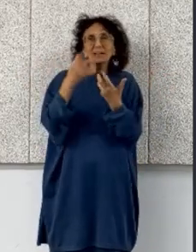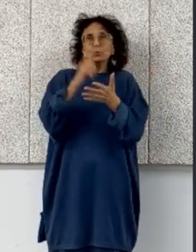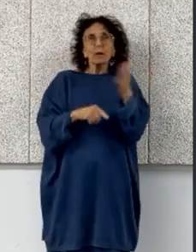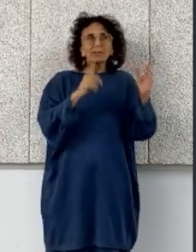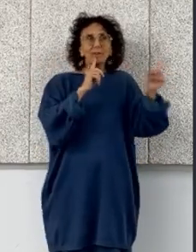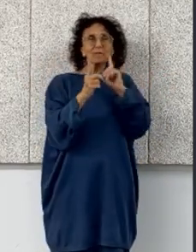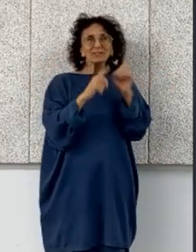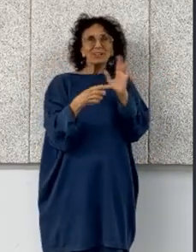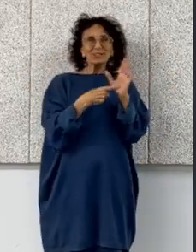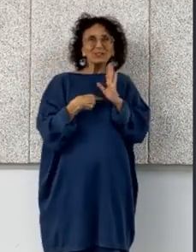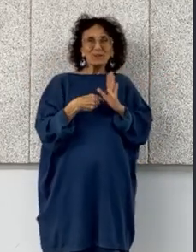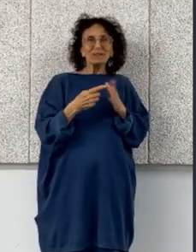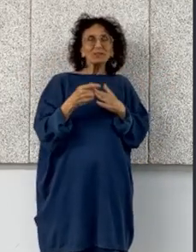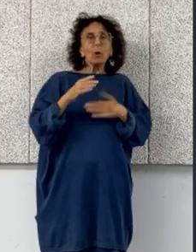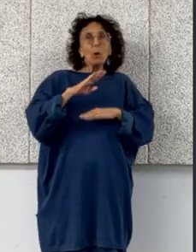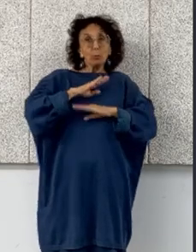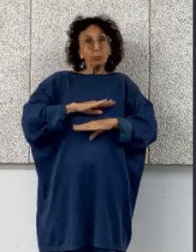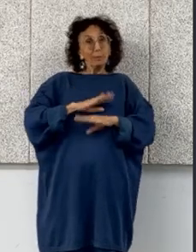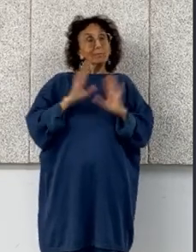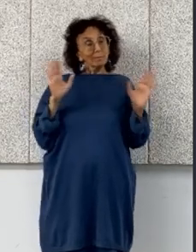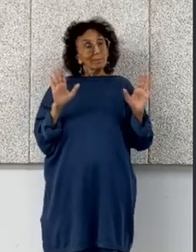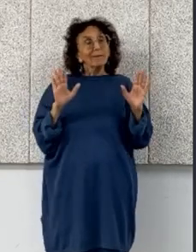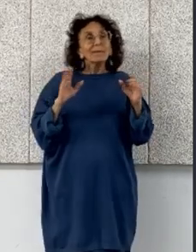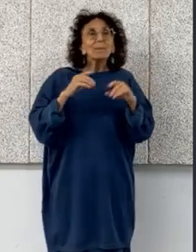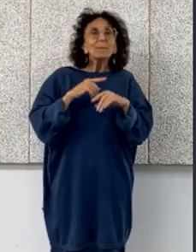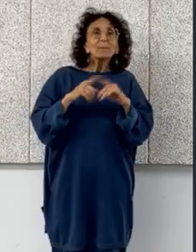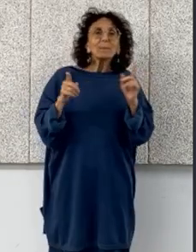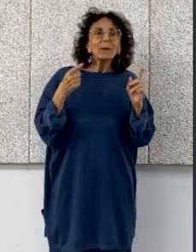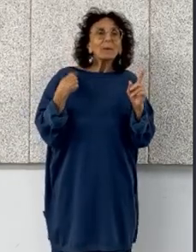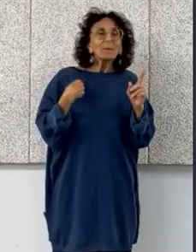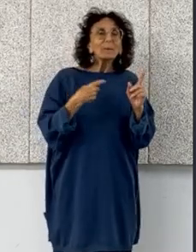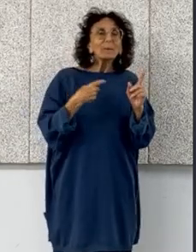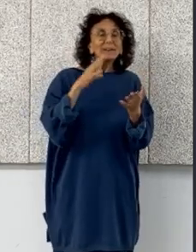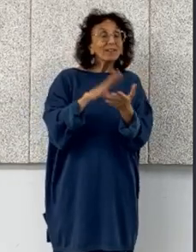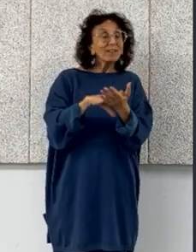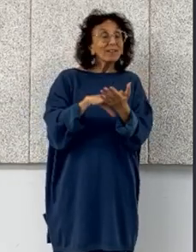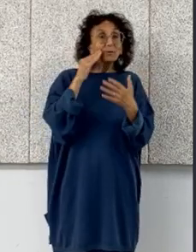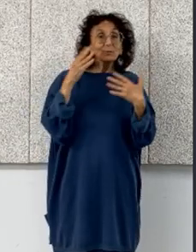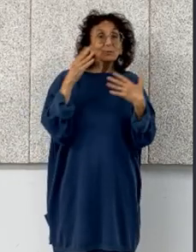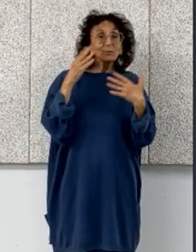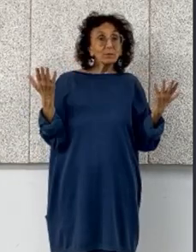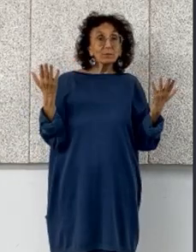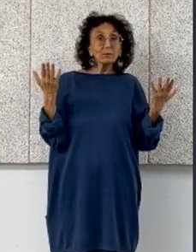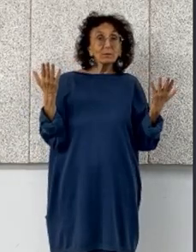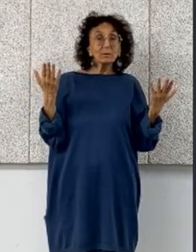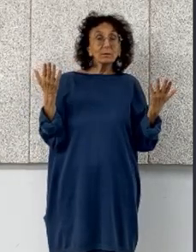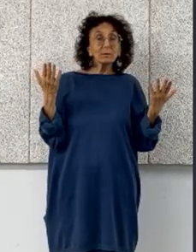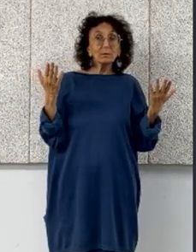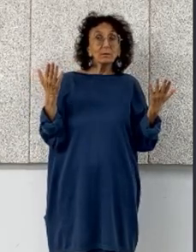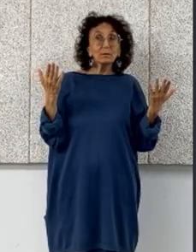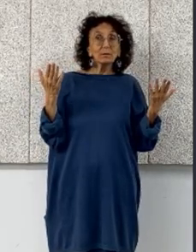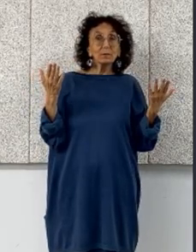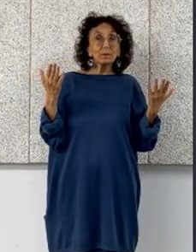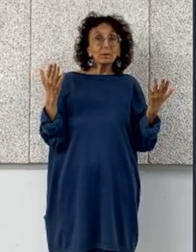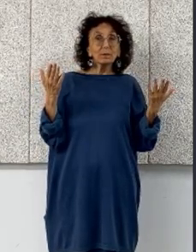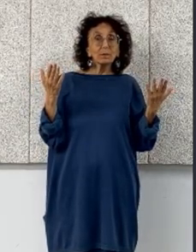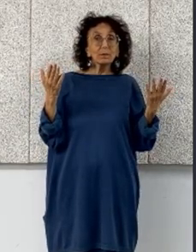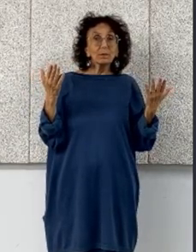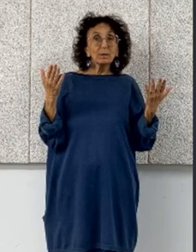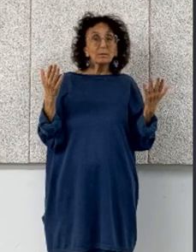that was good to hear. But what we learned is that there was certain that there was a sense